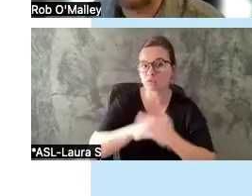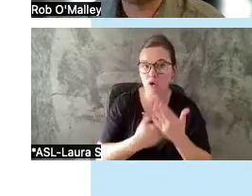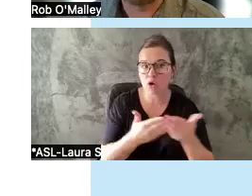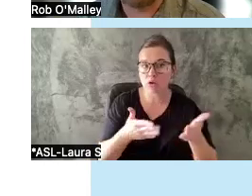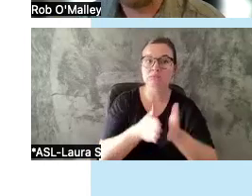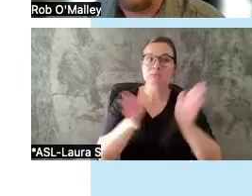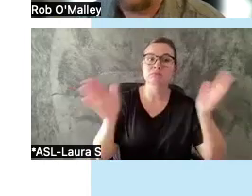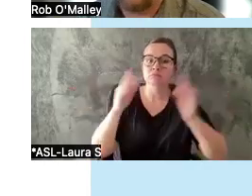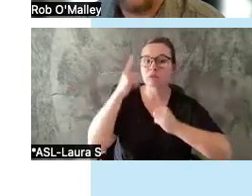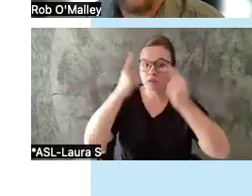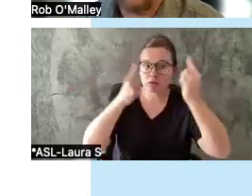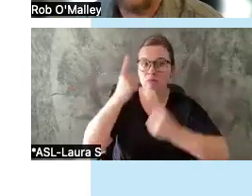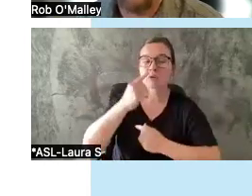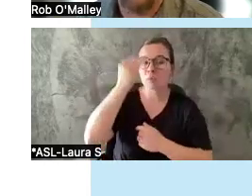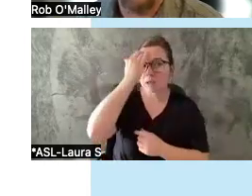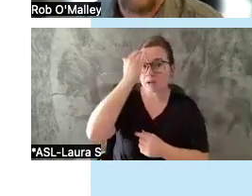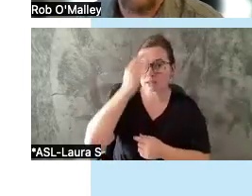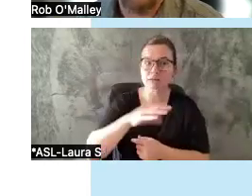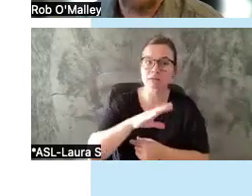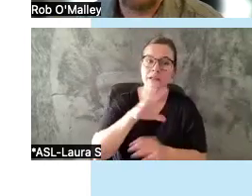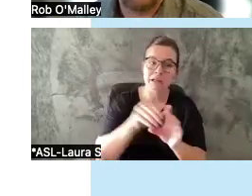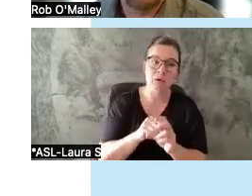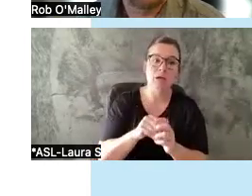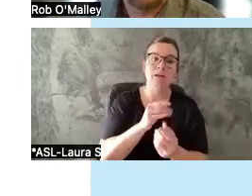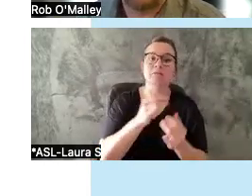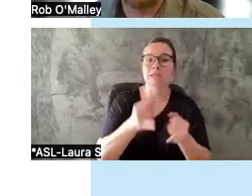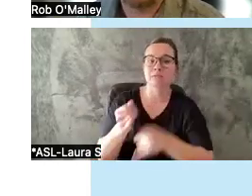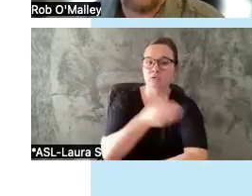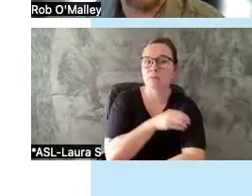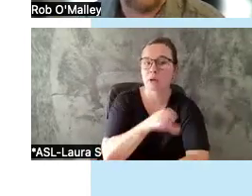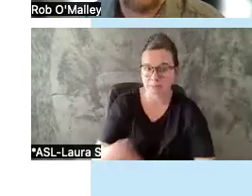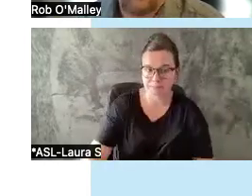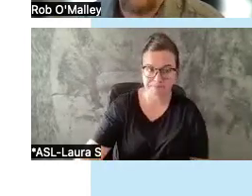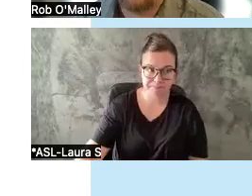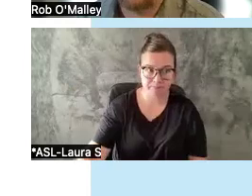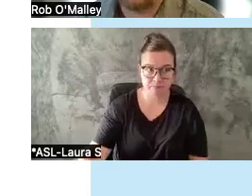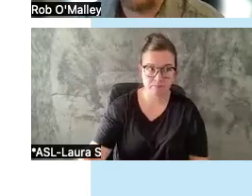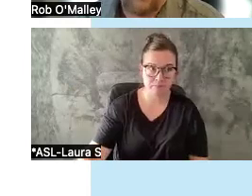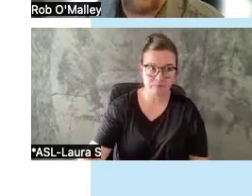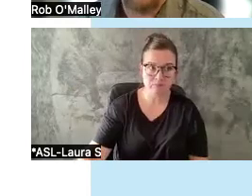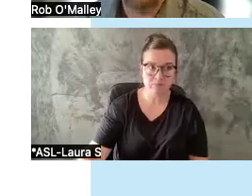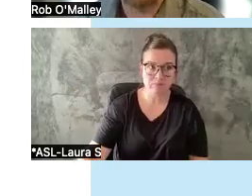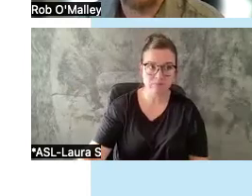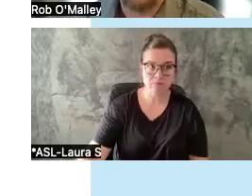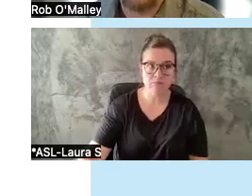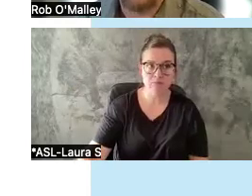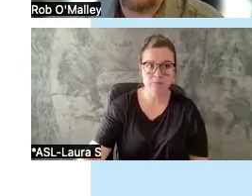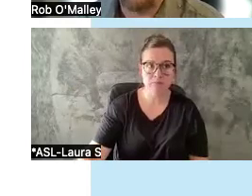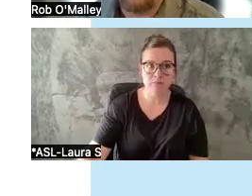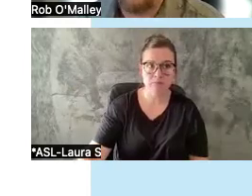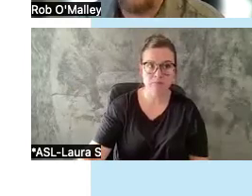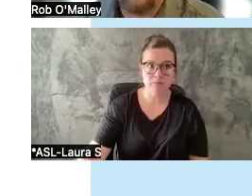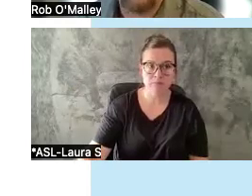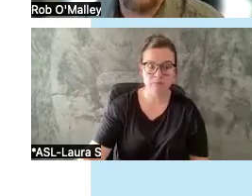widespread awareness, active engagement, and individual empowerment. Speaking for myself and who I am, so I am